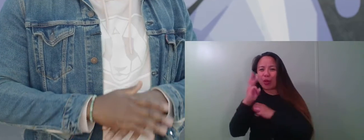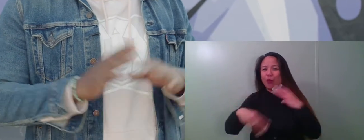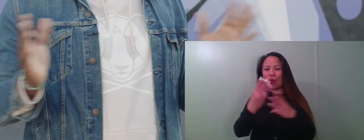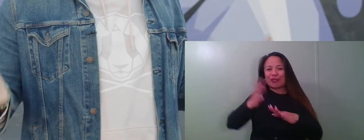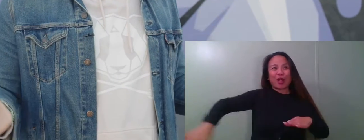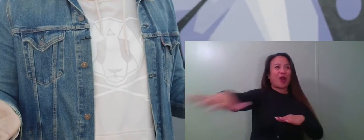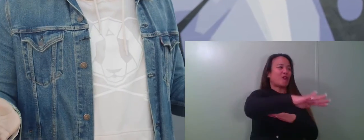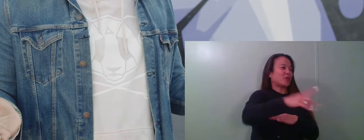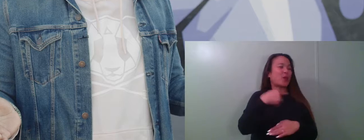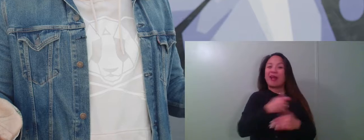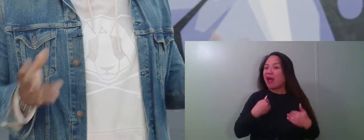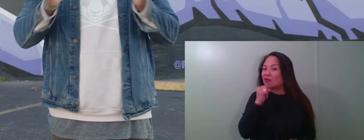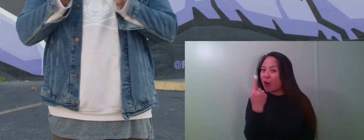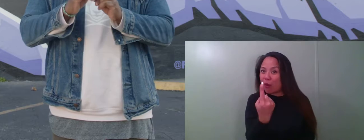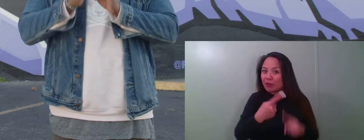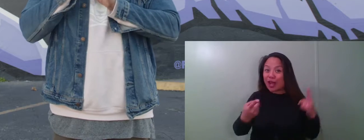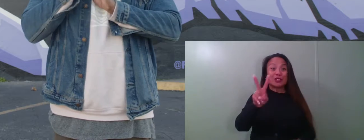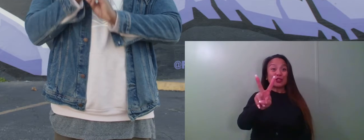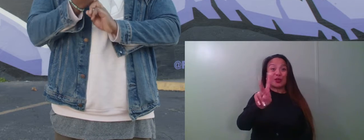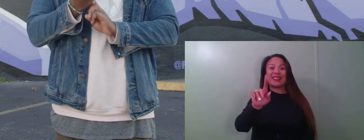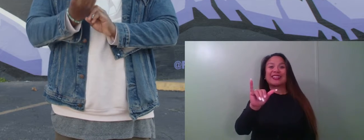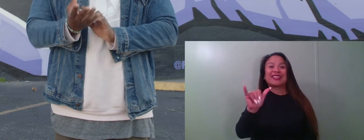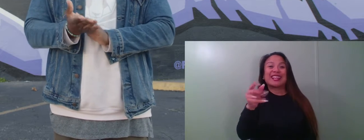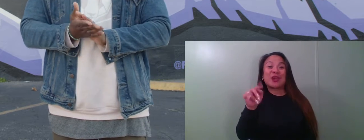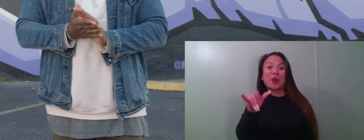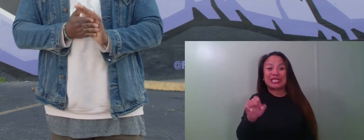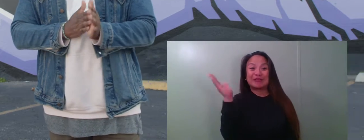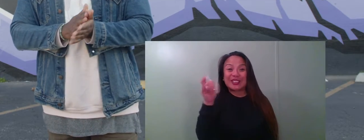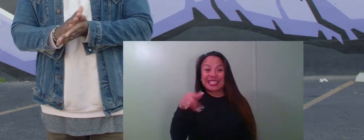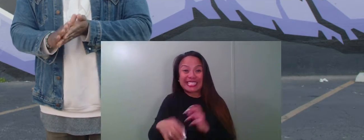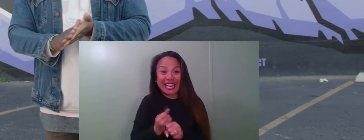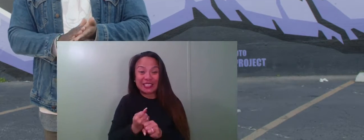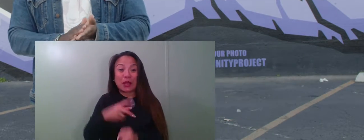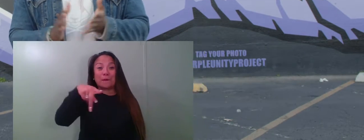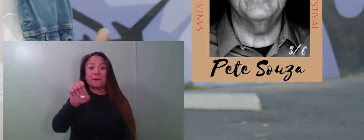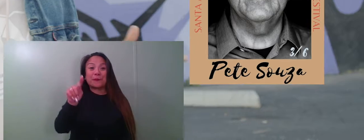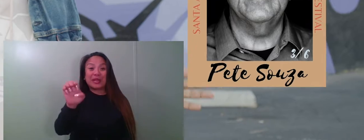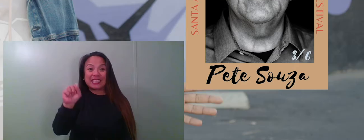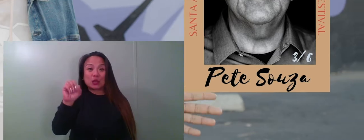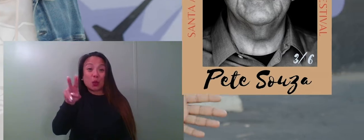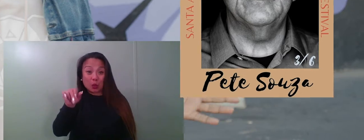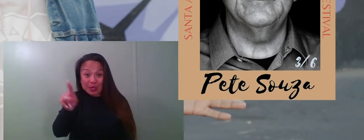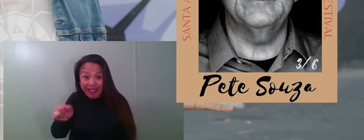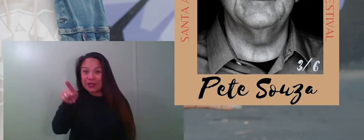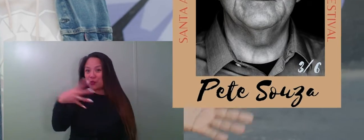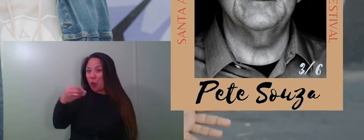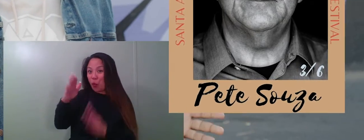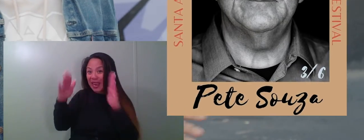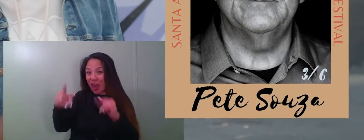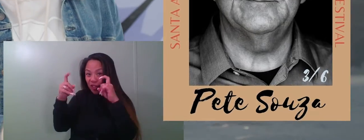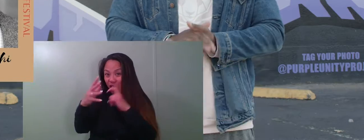County, and the world over. We have not one but two keynote speakers for you this year, Mr. Pete Souza, the White